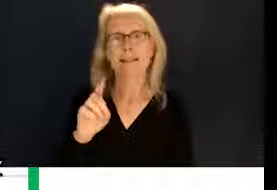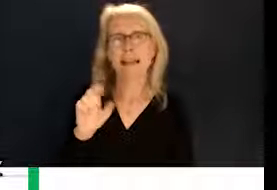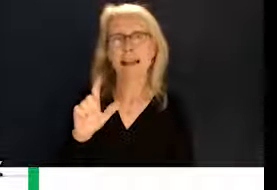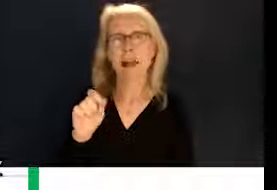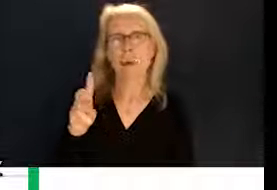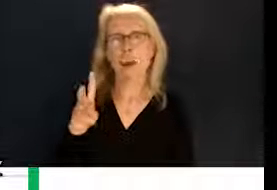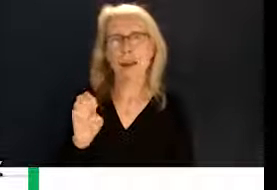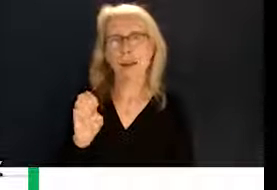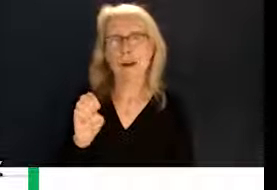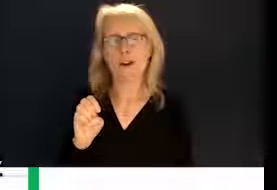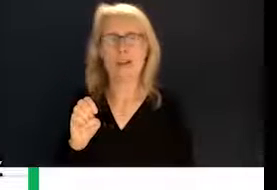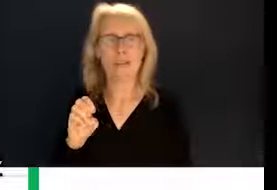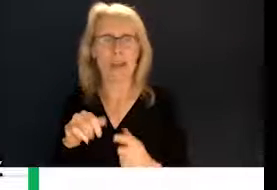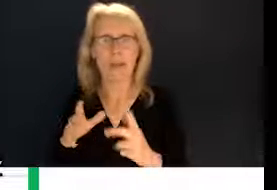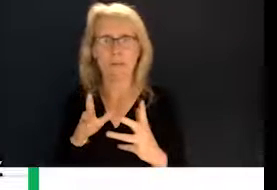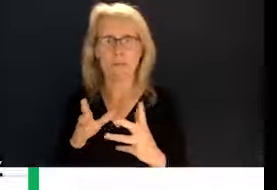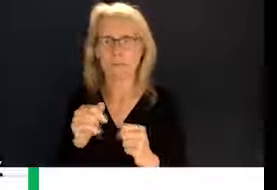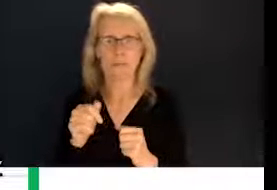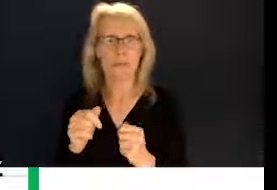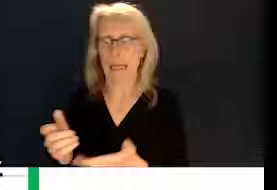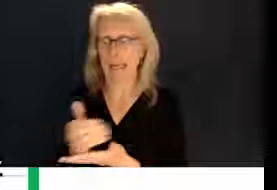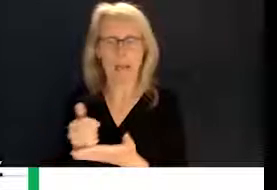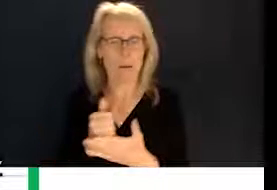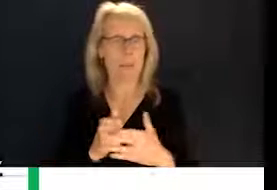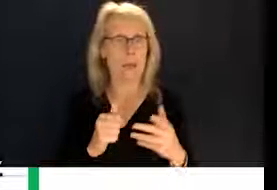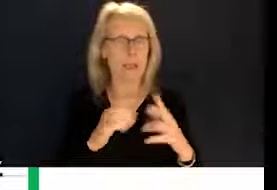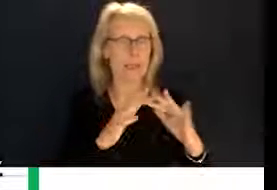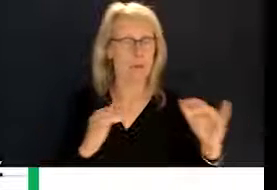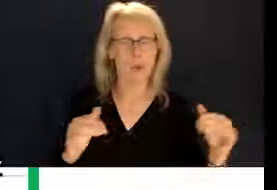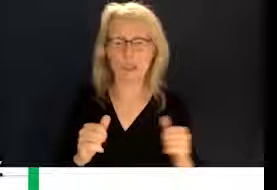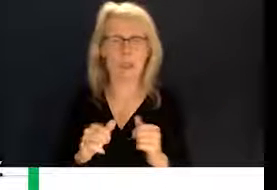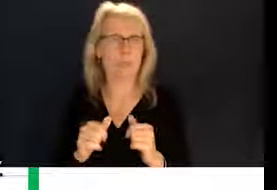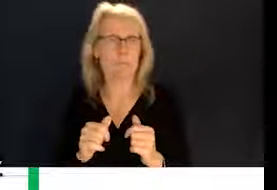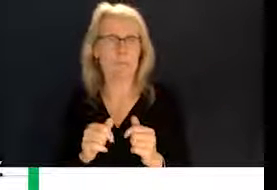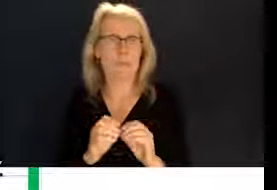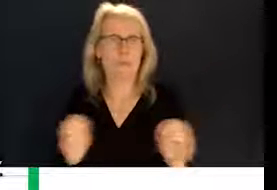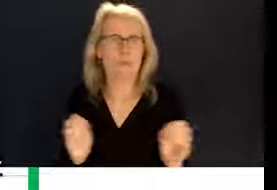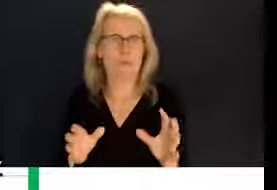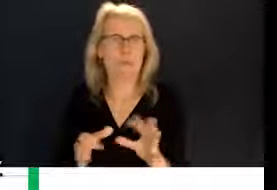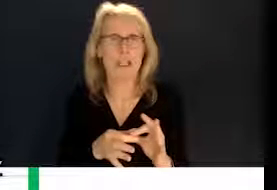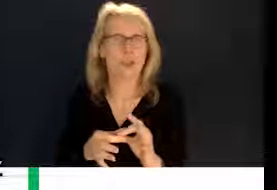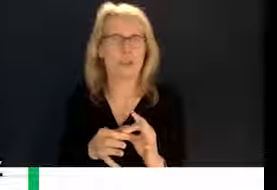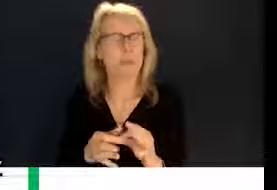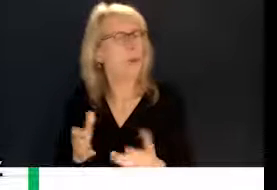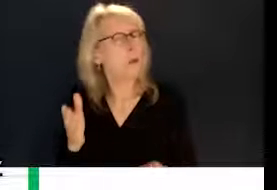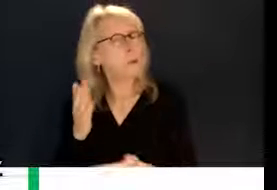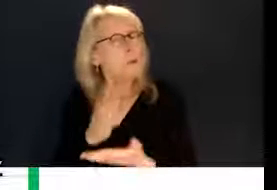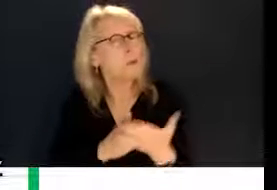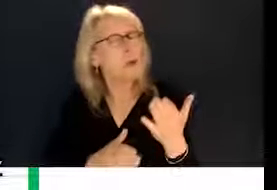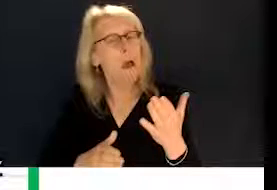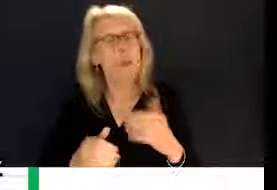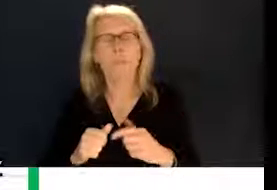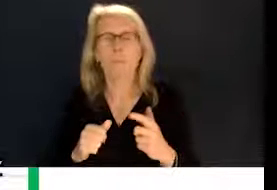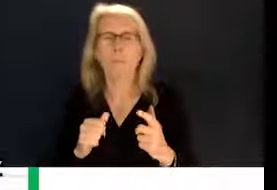that relationship is null and void. Again, this is a no-duh relationship. There may be some species that are way